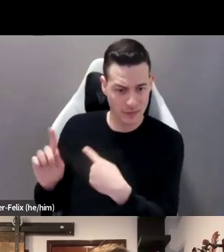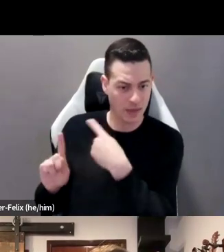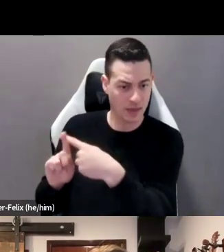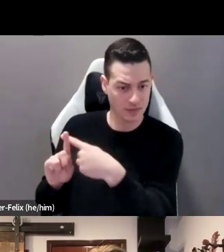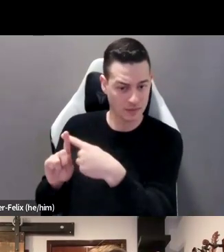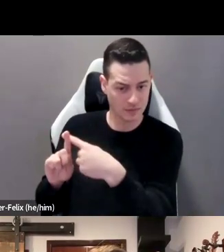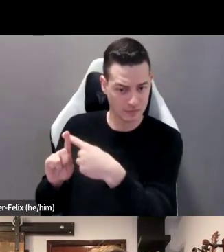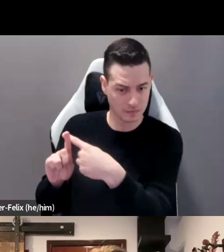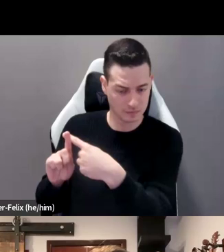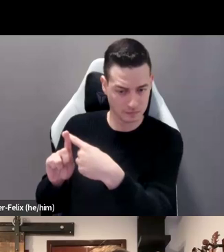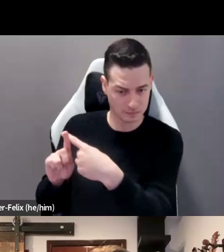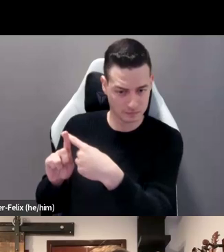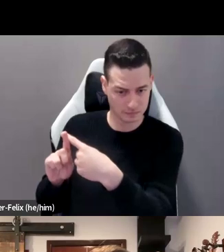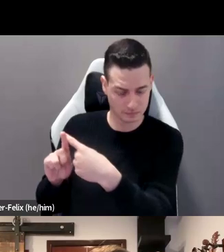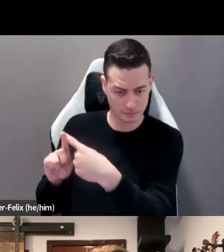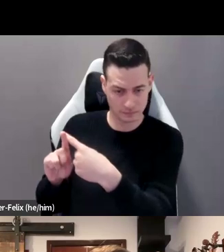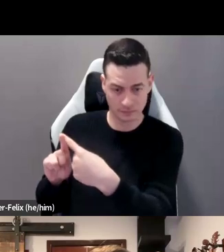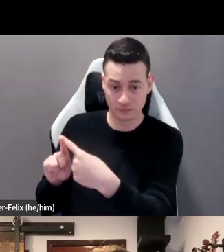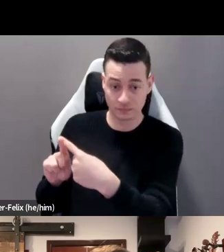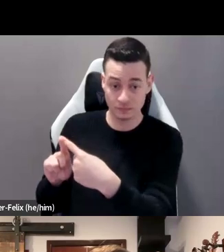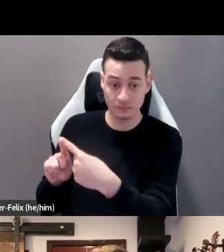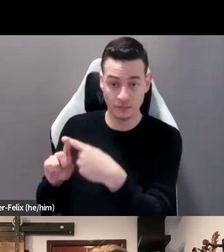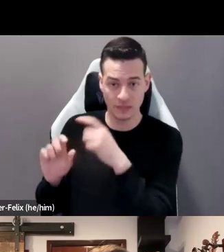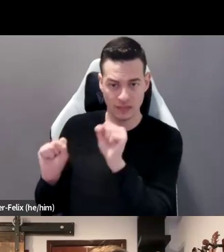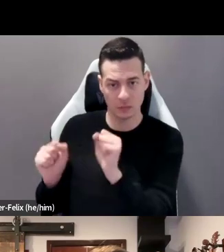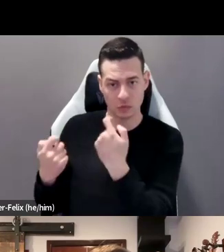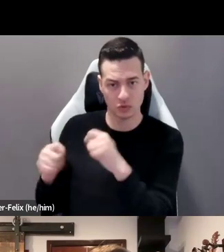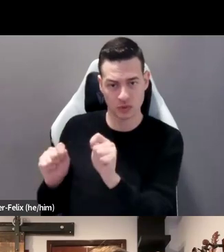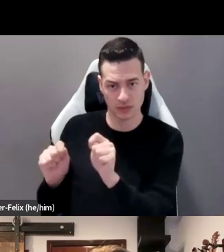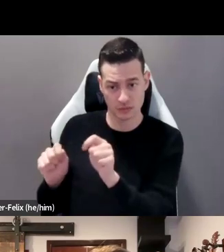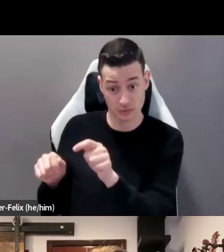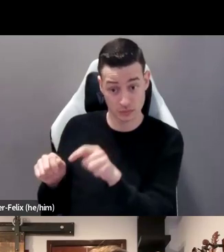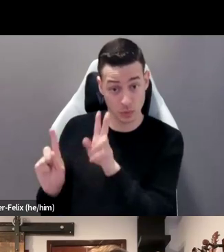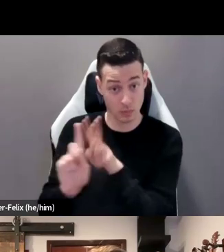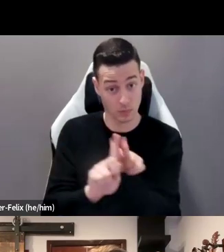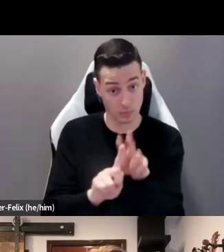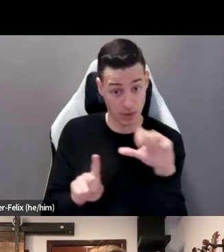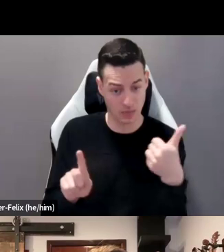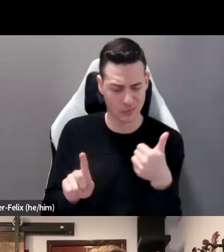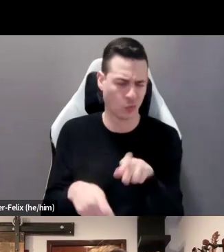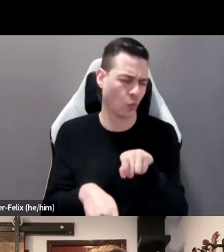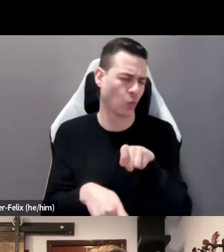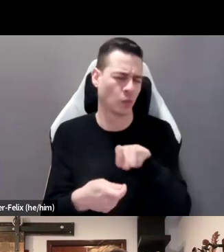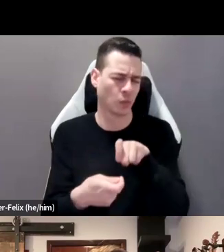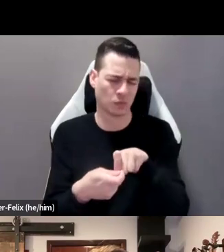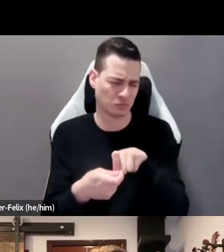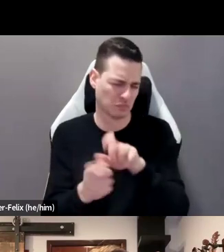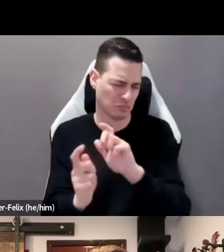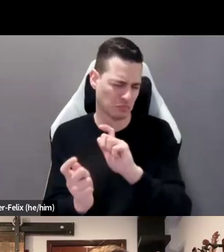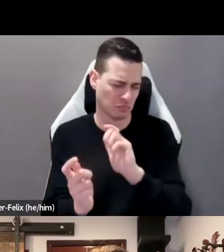recreate them, obviously with those little adjustments that are specific for each campus.